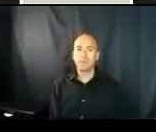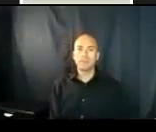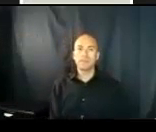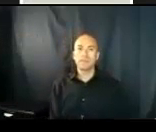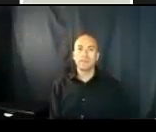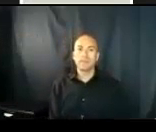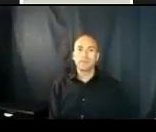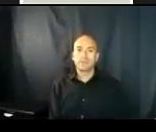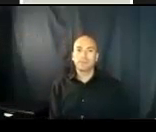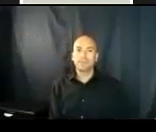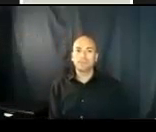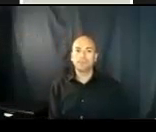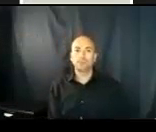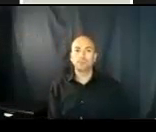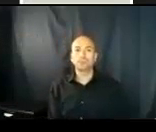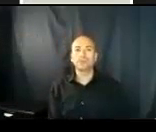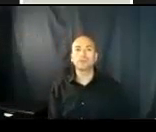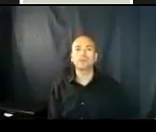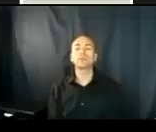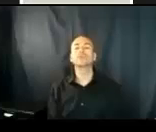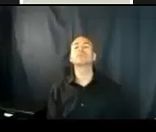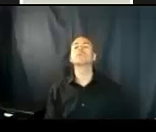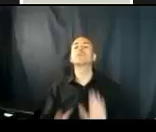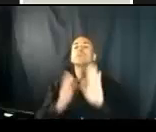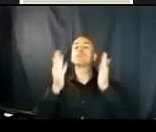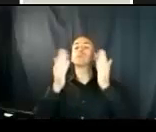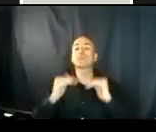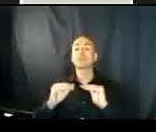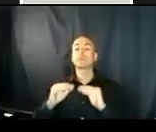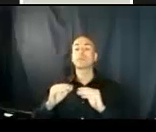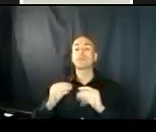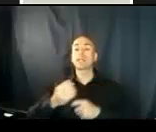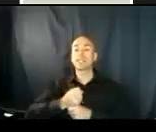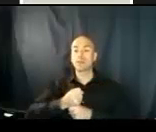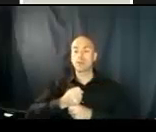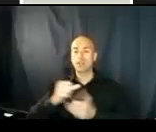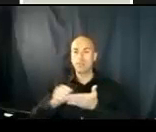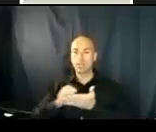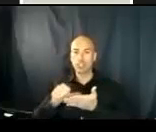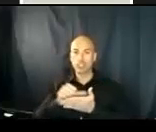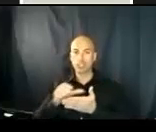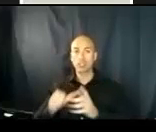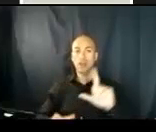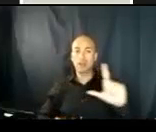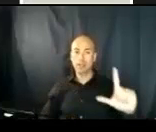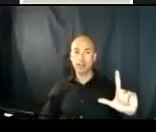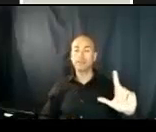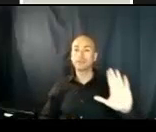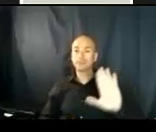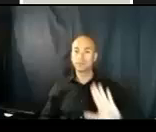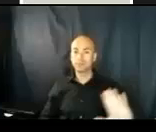Here are a couple examples of summary pages. And so let me start with the one on the left. So the one on the